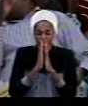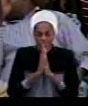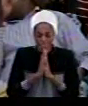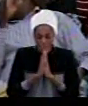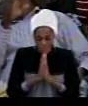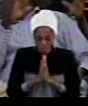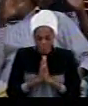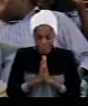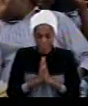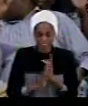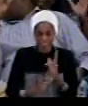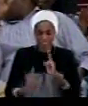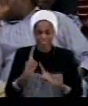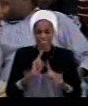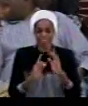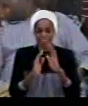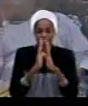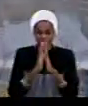amen.